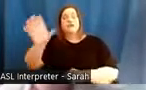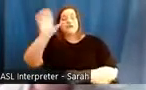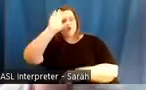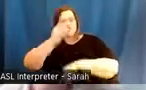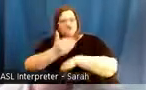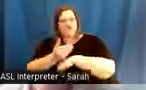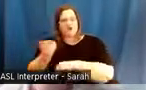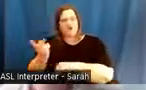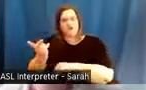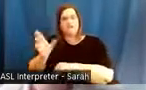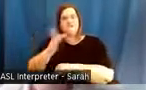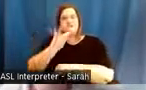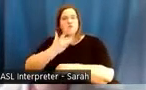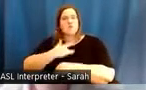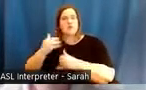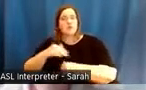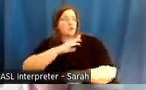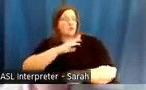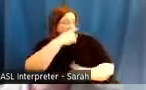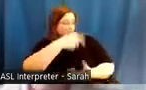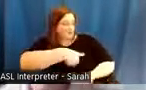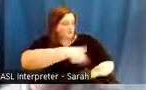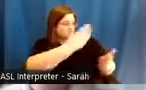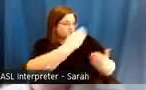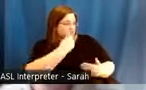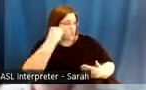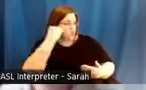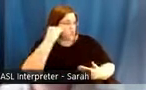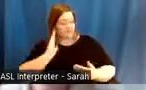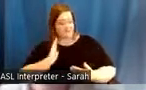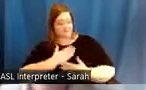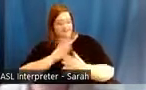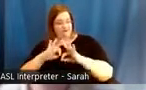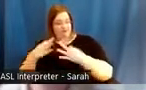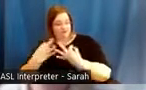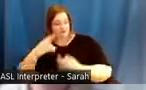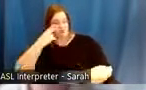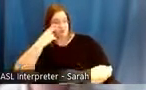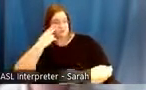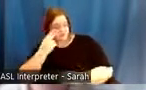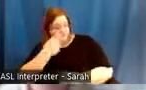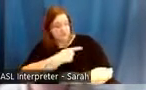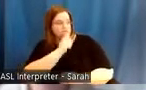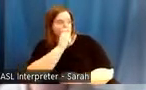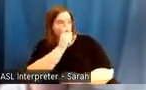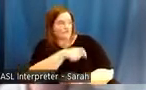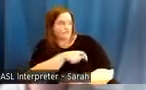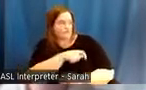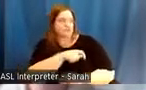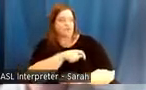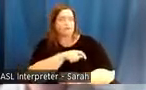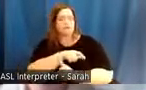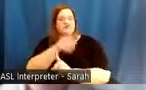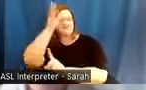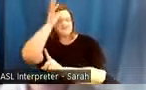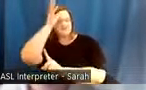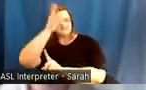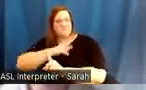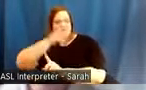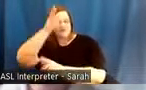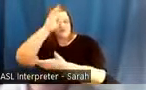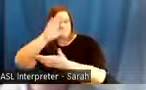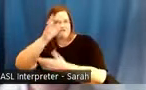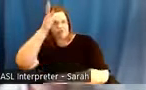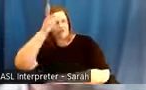they asked us to take Ari home so that their relatives wouldn't have to see him. The father told us that their relatives didn't